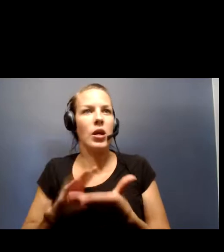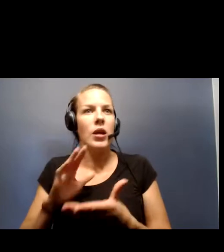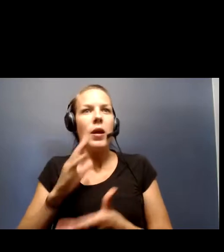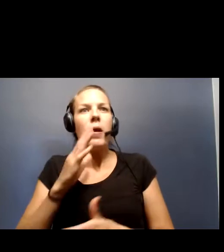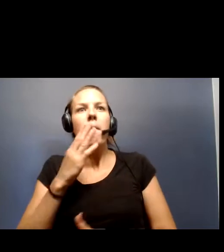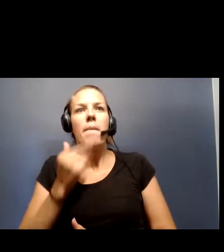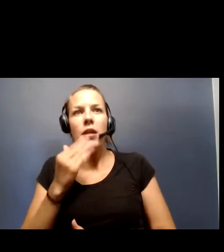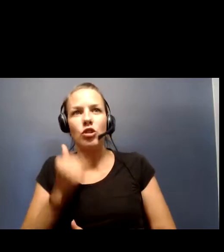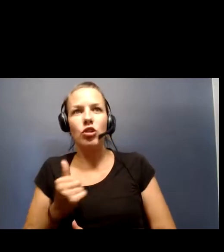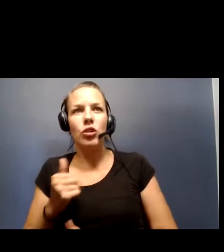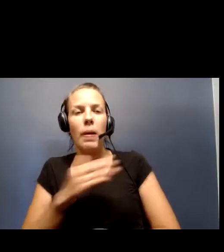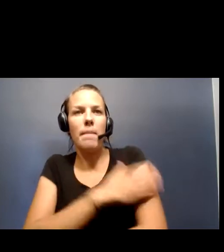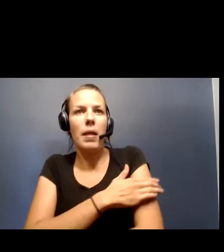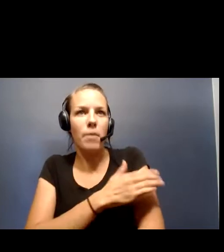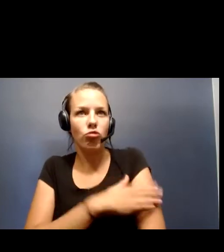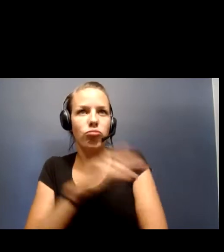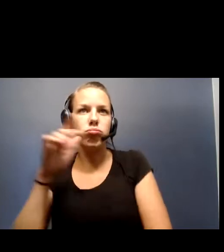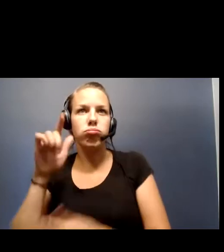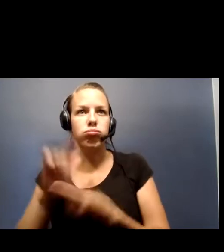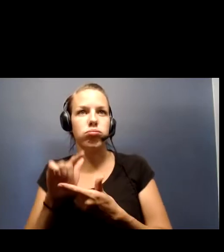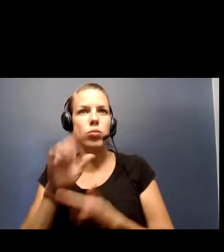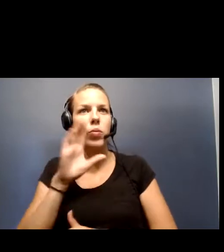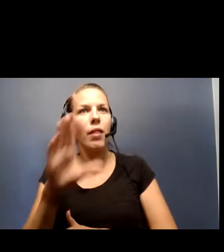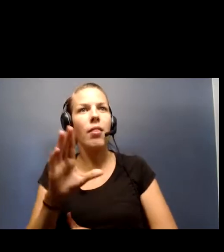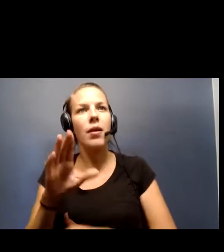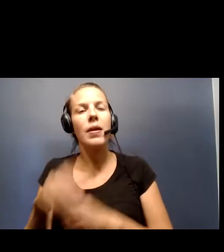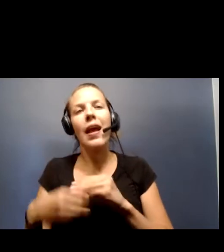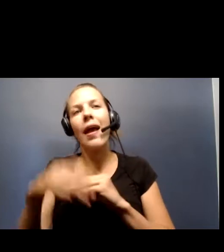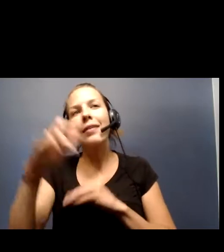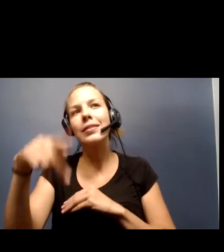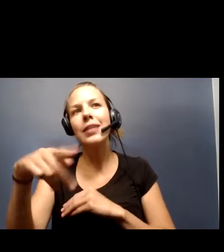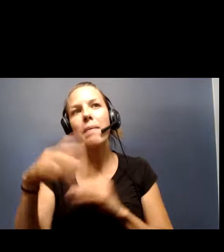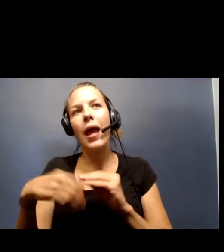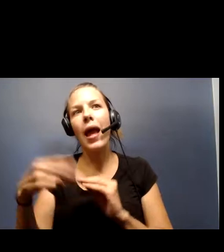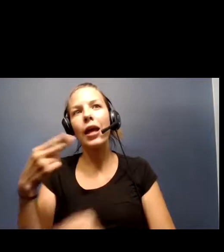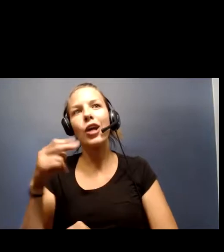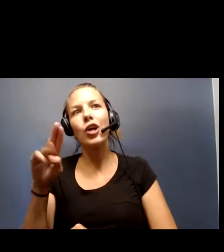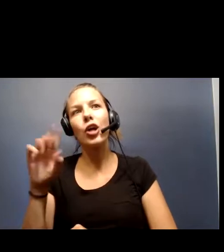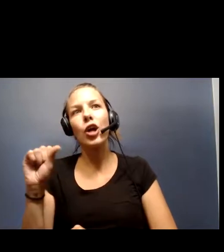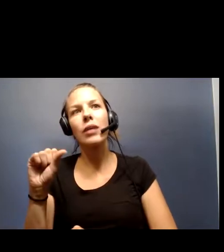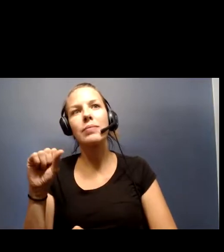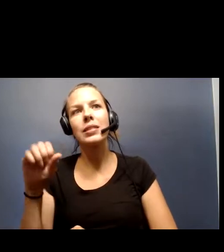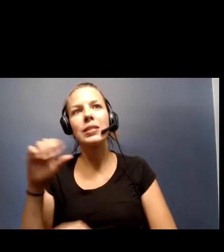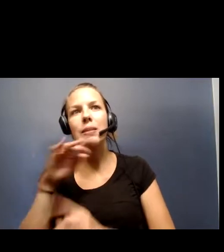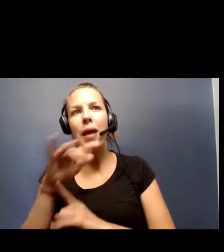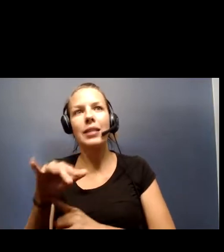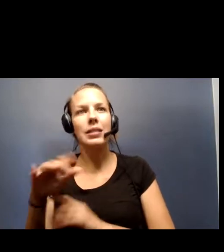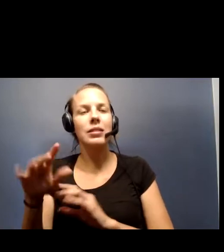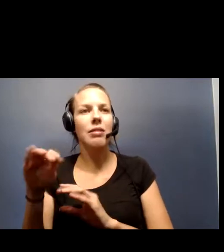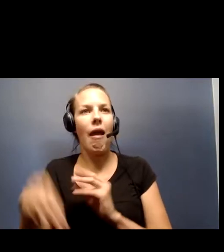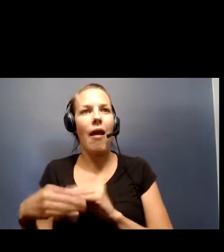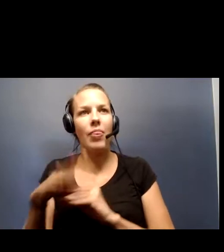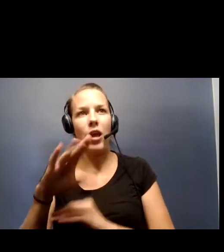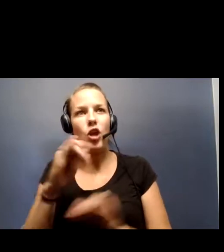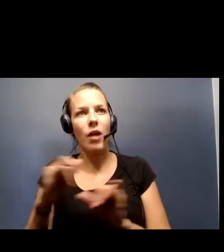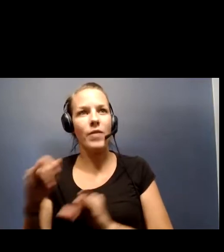and our blood pressures. And one maybe added tip is to add herbs and spices to flavor your food. These can add their own